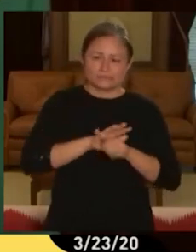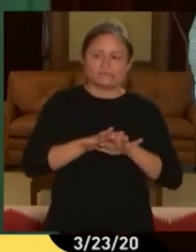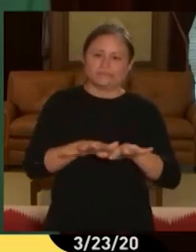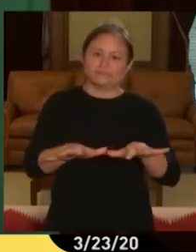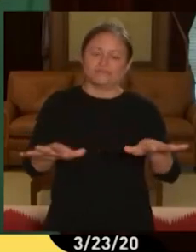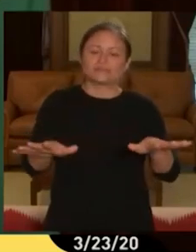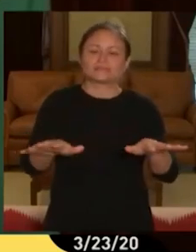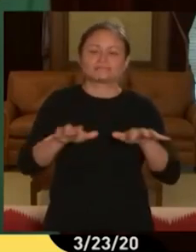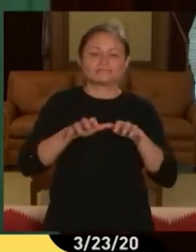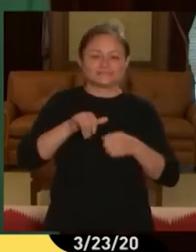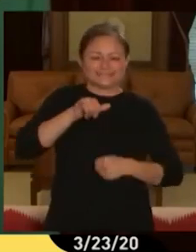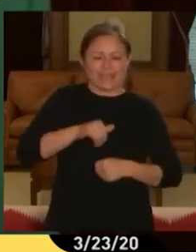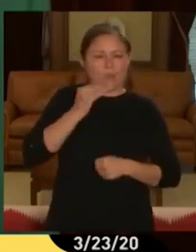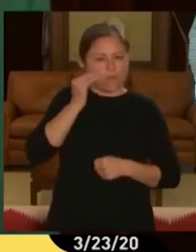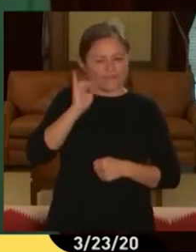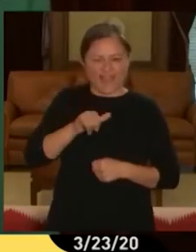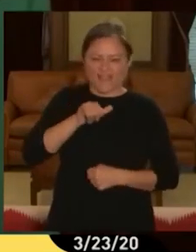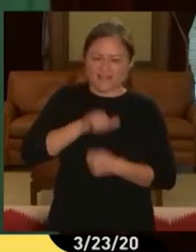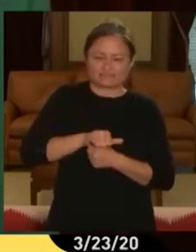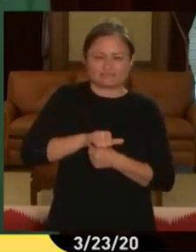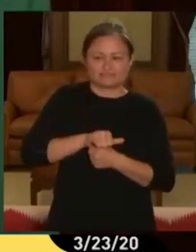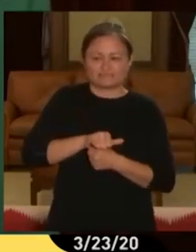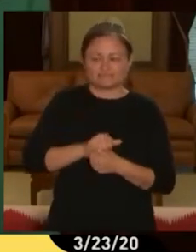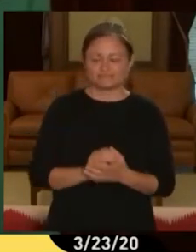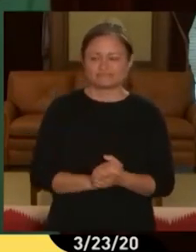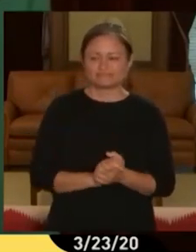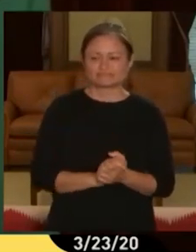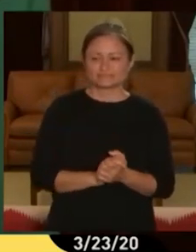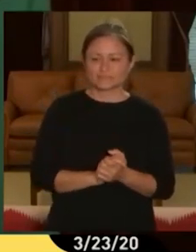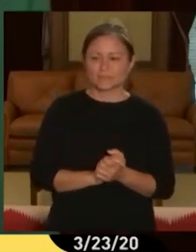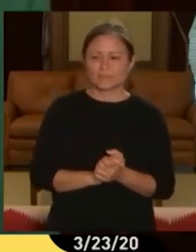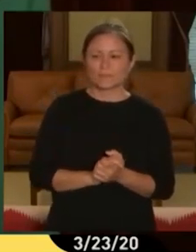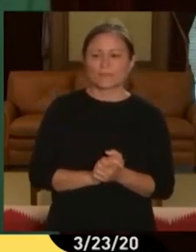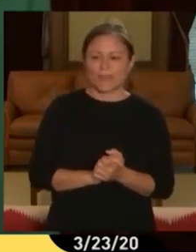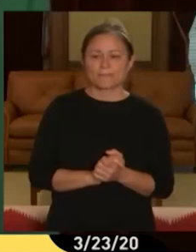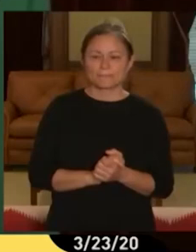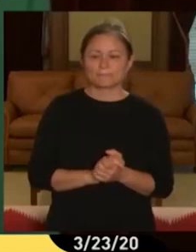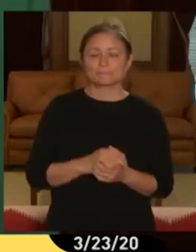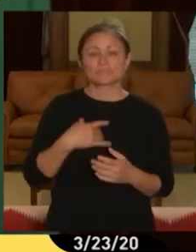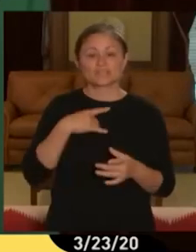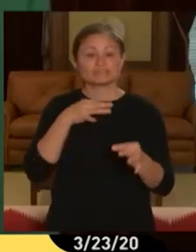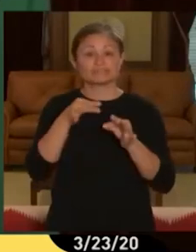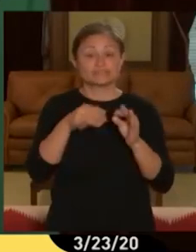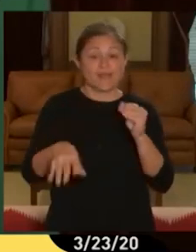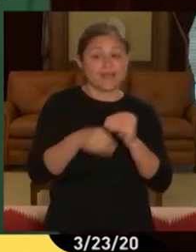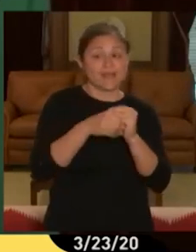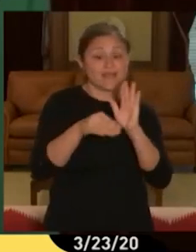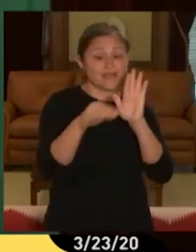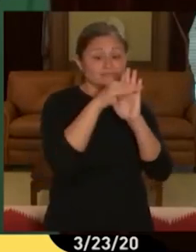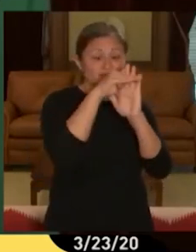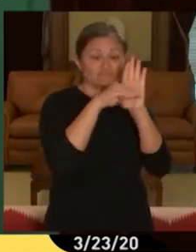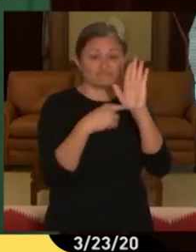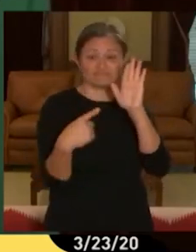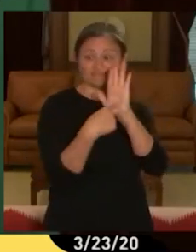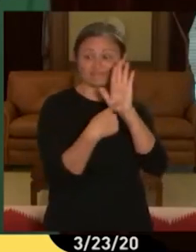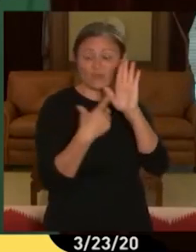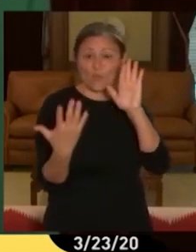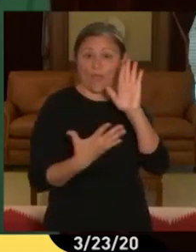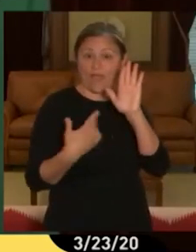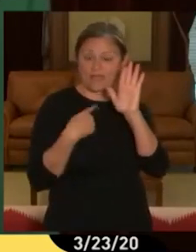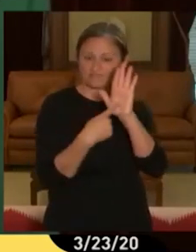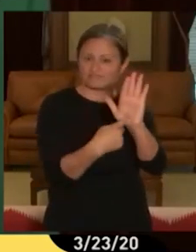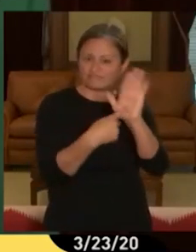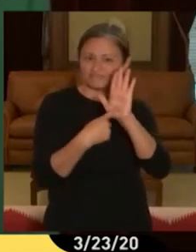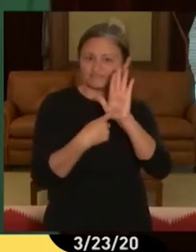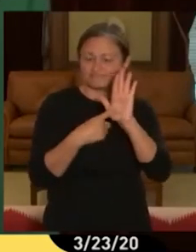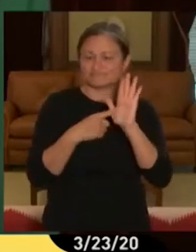like to talk with you about this order and what it means for you and your loved ones and our communities.